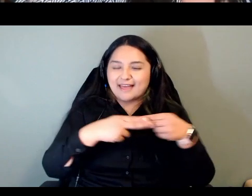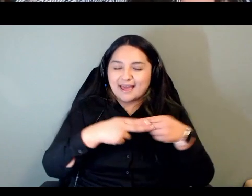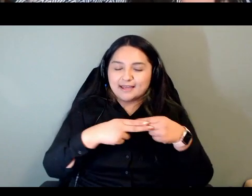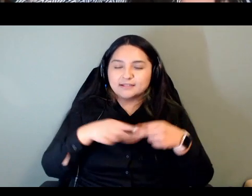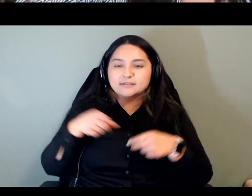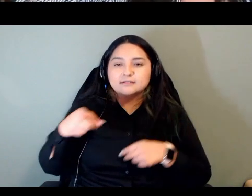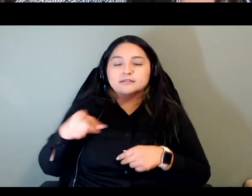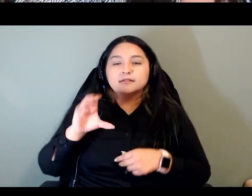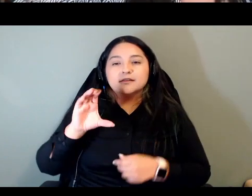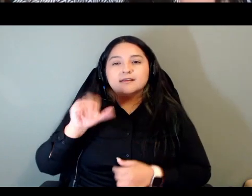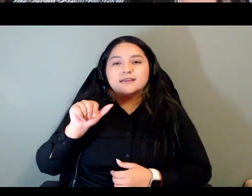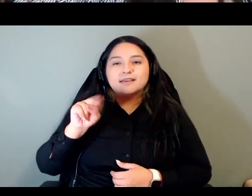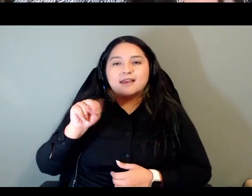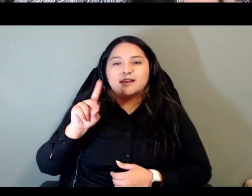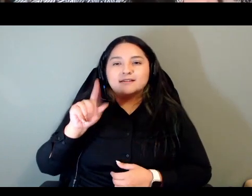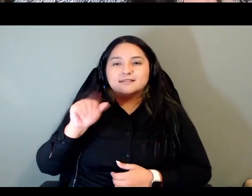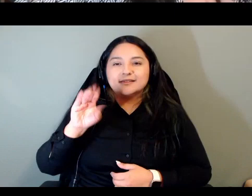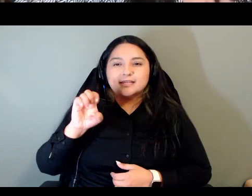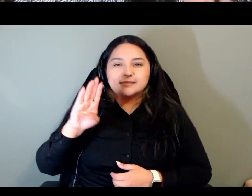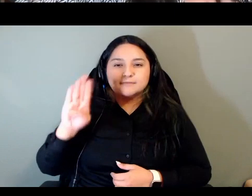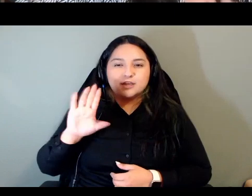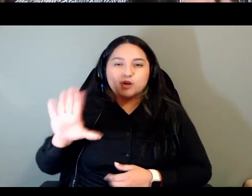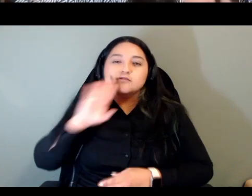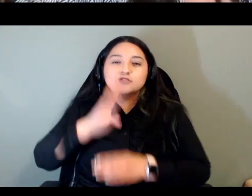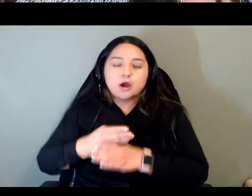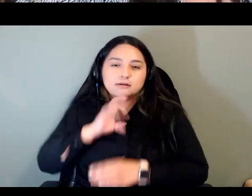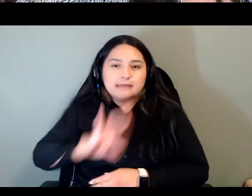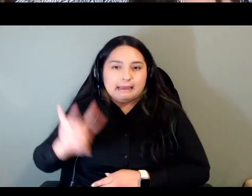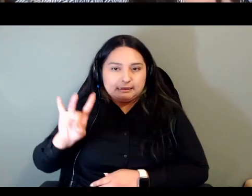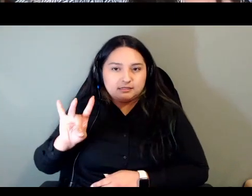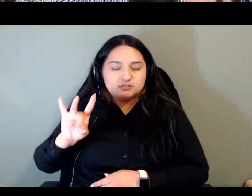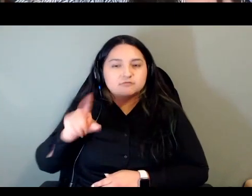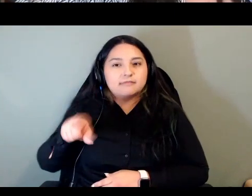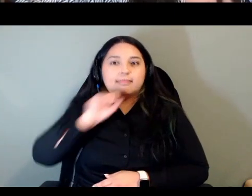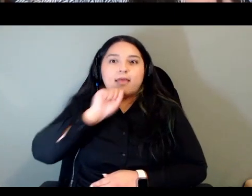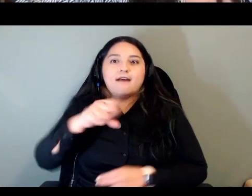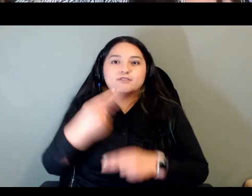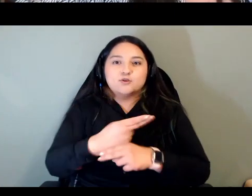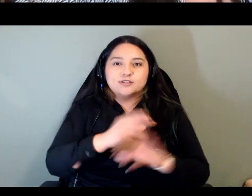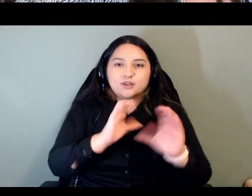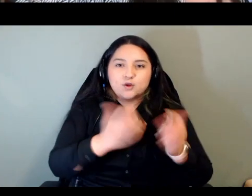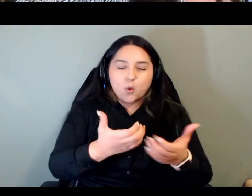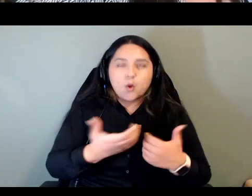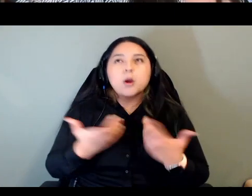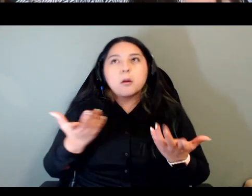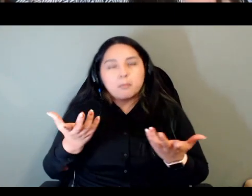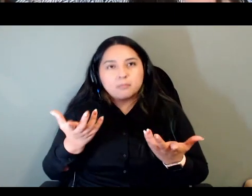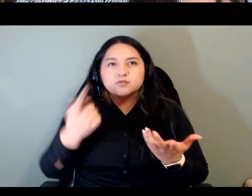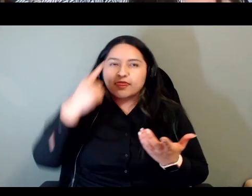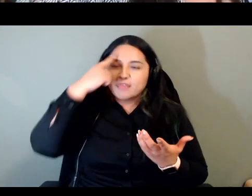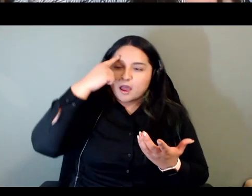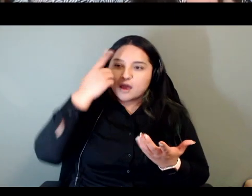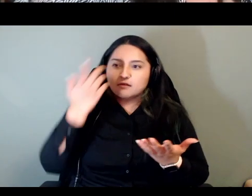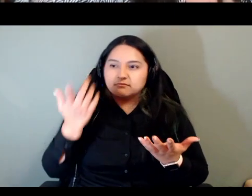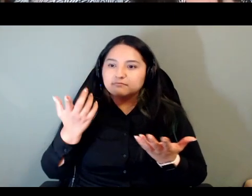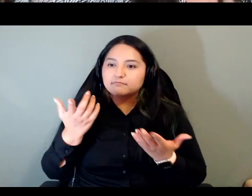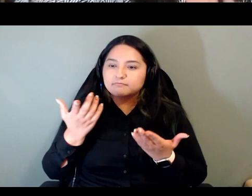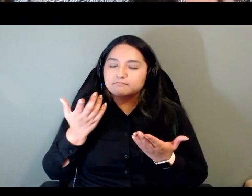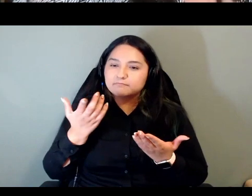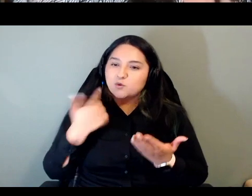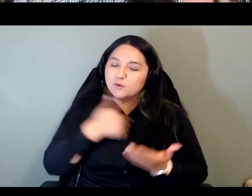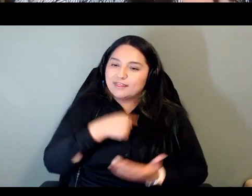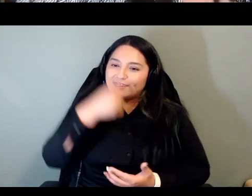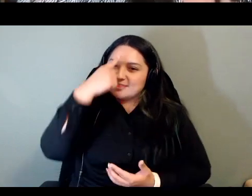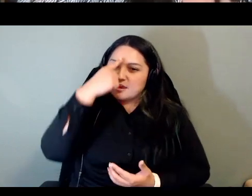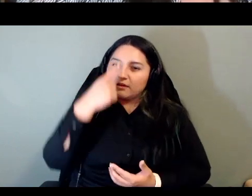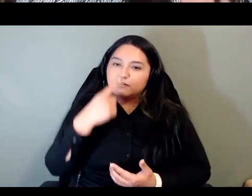old and loves using the course. So I thought, I thought about that, said, wow, we thought it was, like Olivia